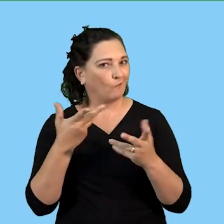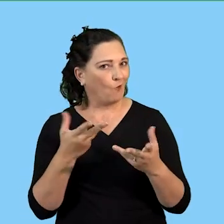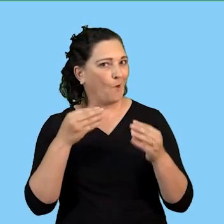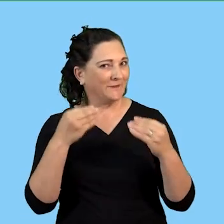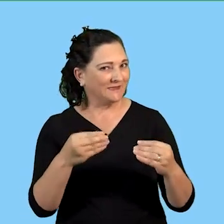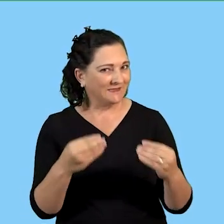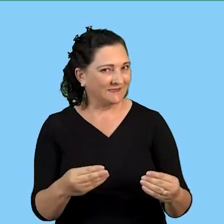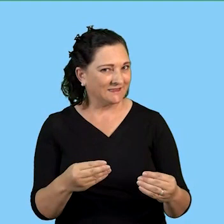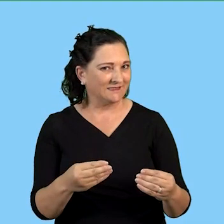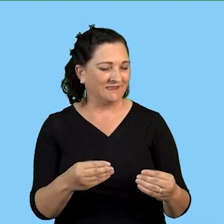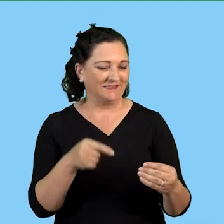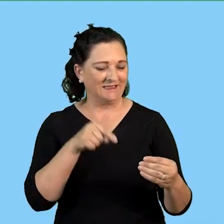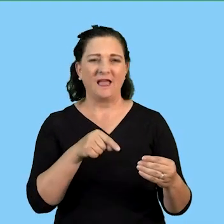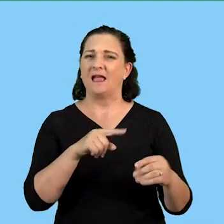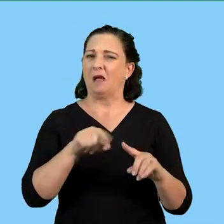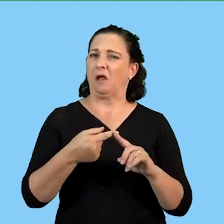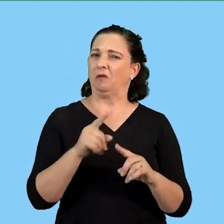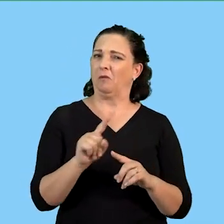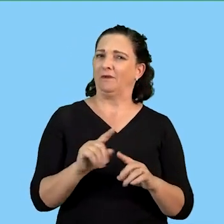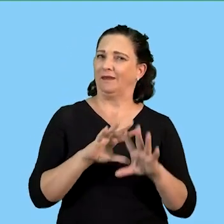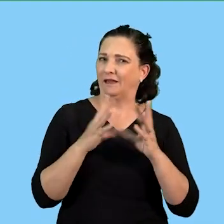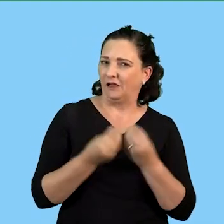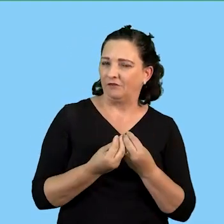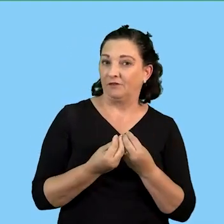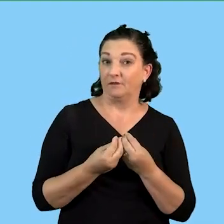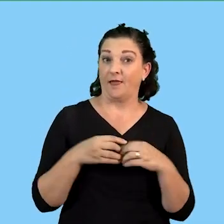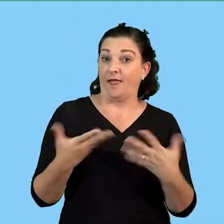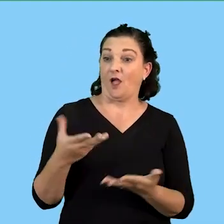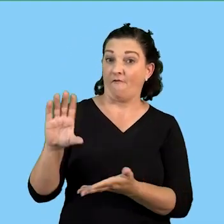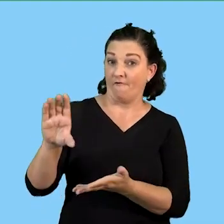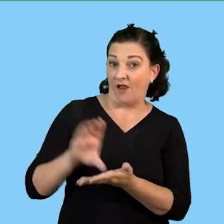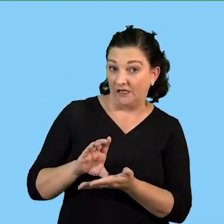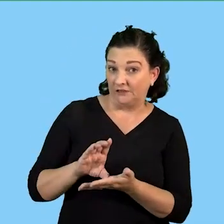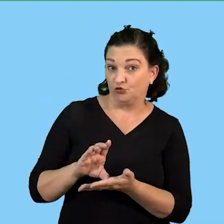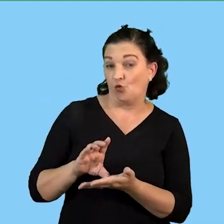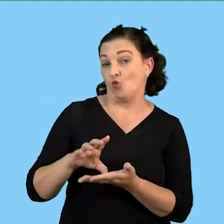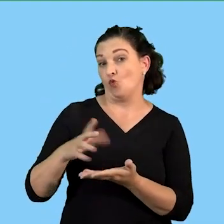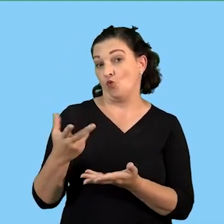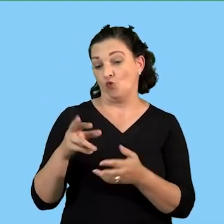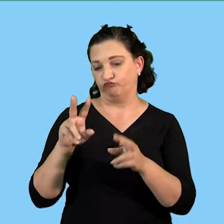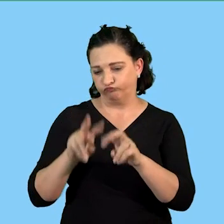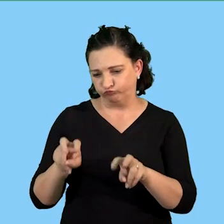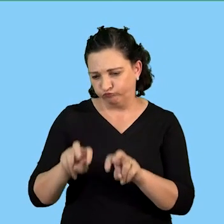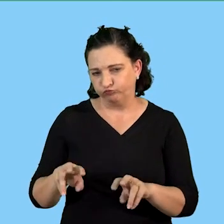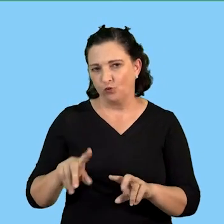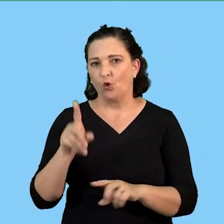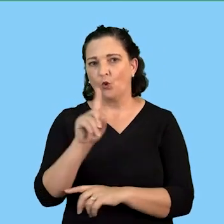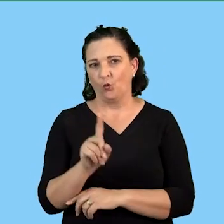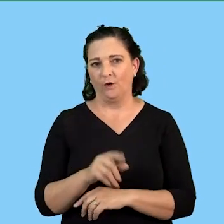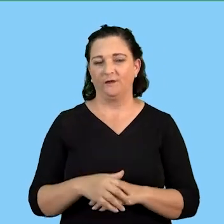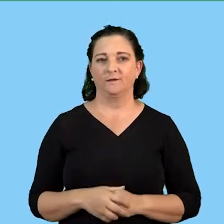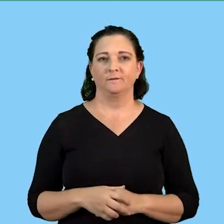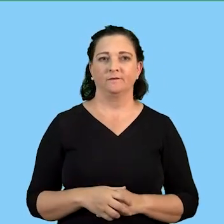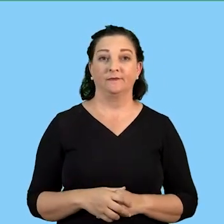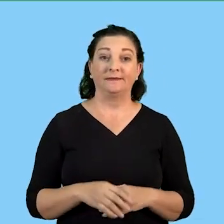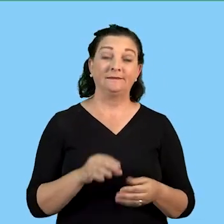plan explains the objectives of a business or what the business is all about and how it will be financed or